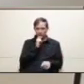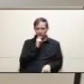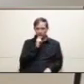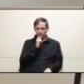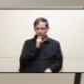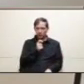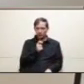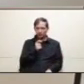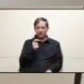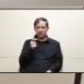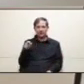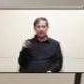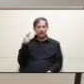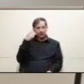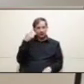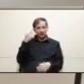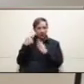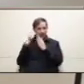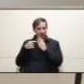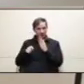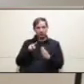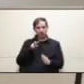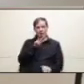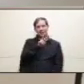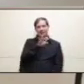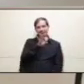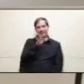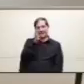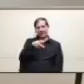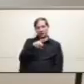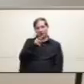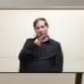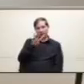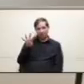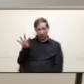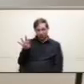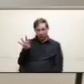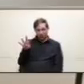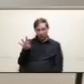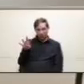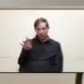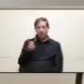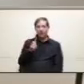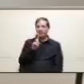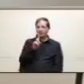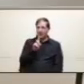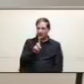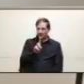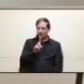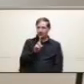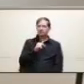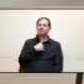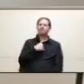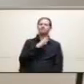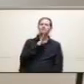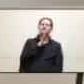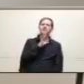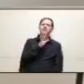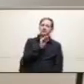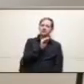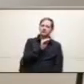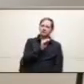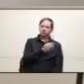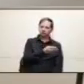these audit opinions are from financial year 2023-2024. So on that note, I would like to ask,